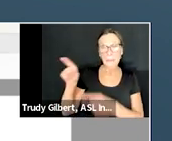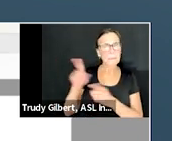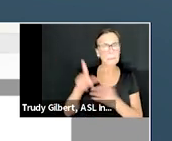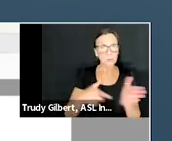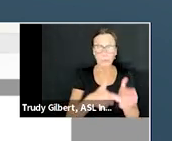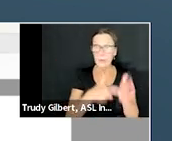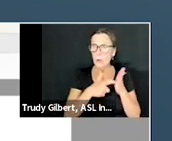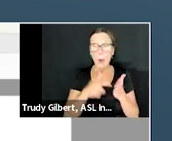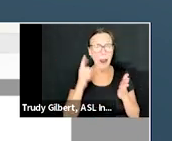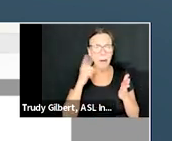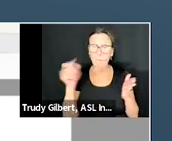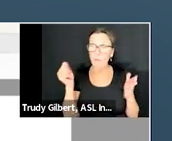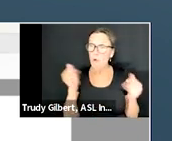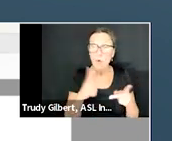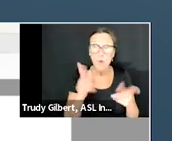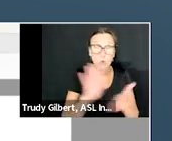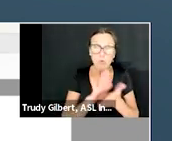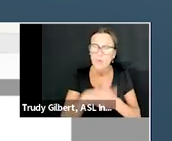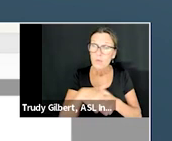for all districts.